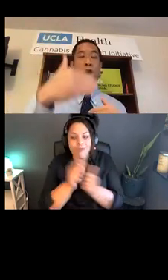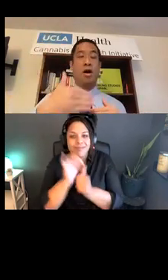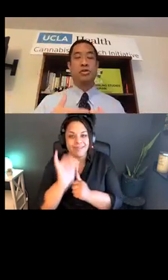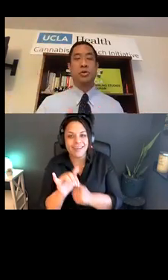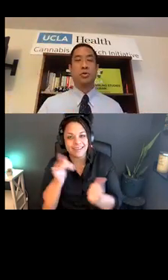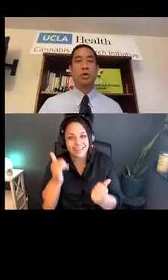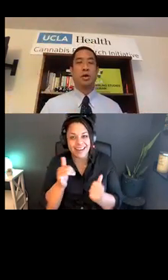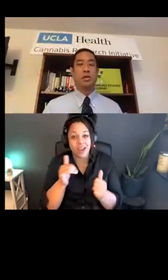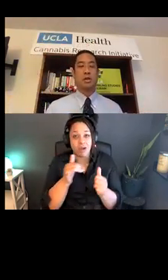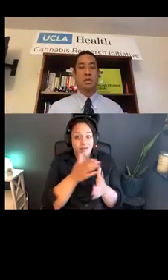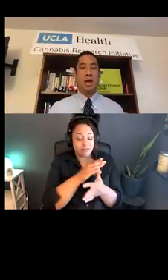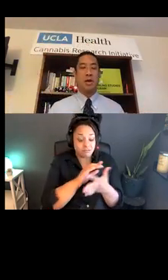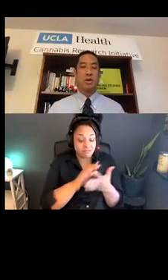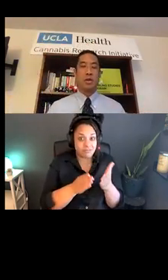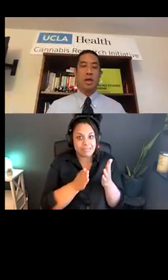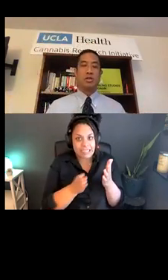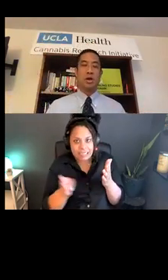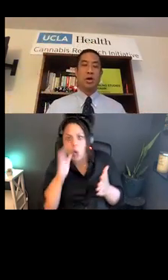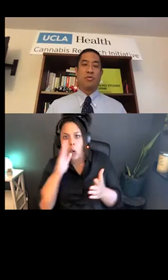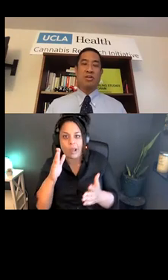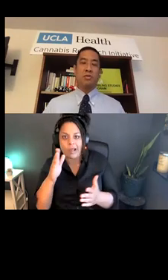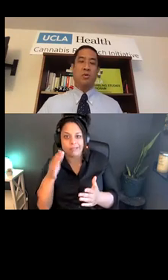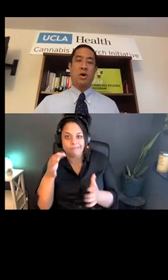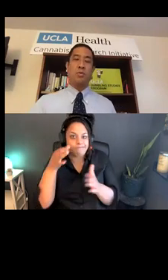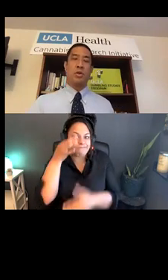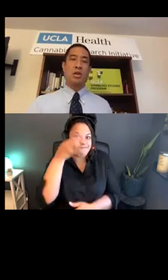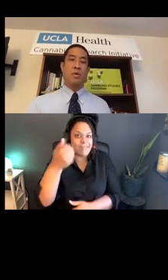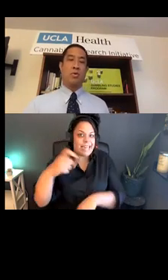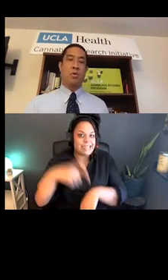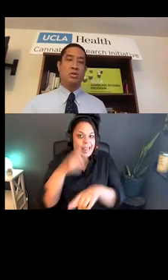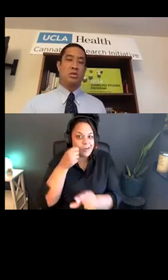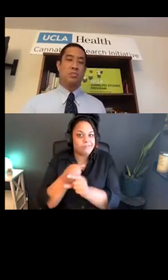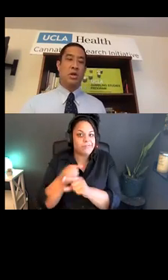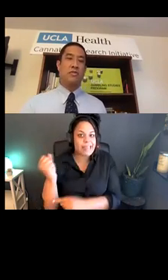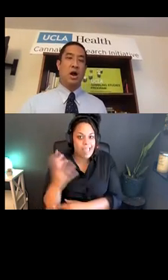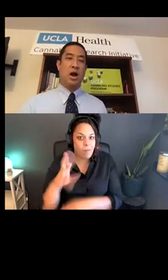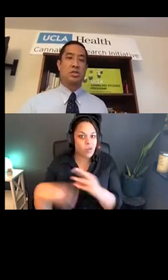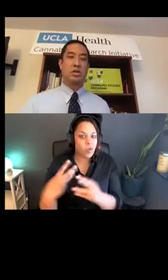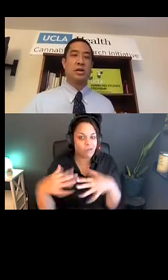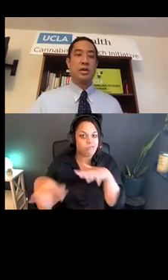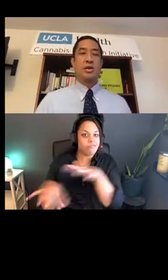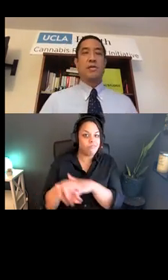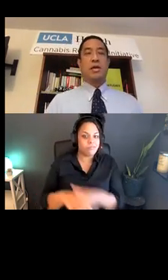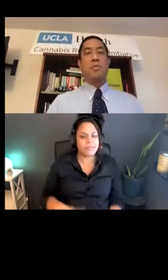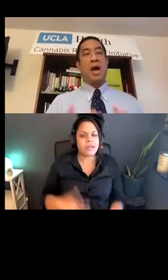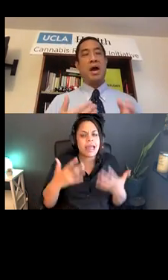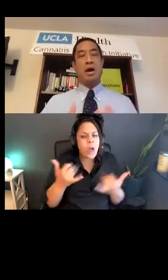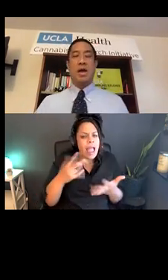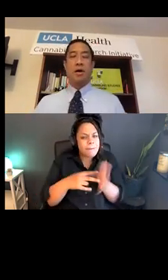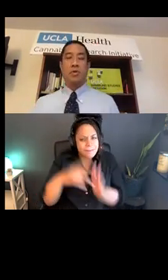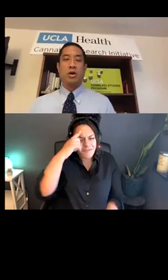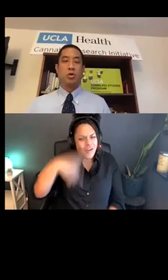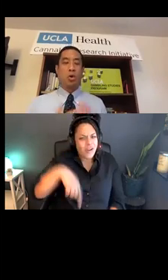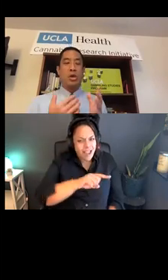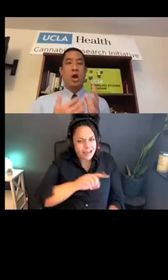merging off to the gambling. And so that's really where we think about, well, what does this mean for us? Let me back up